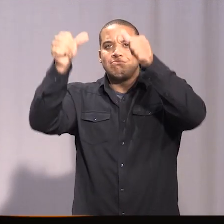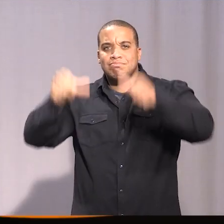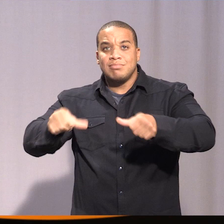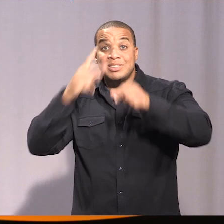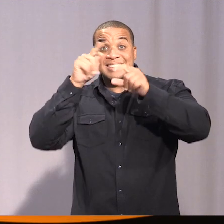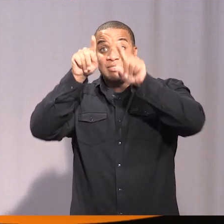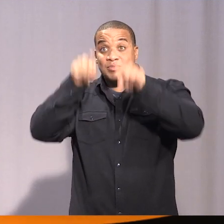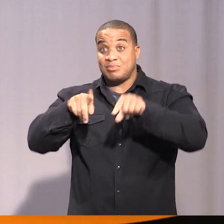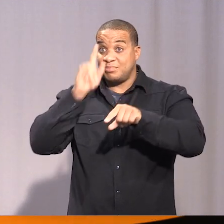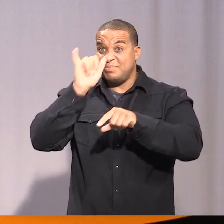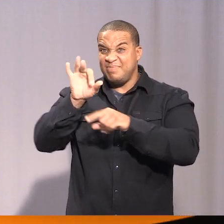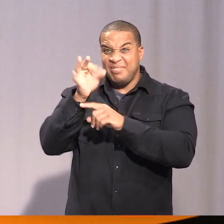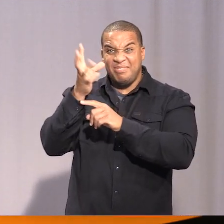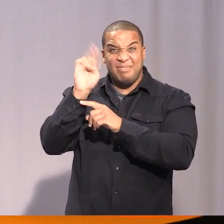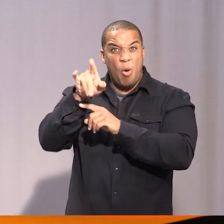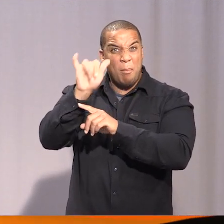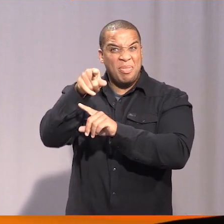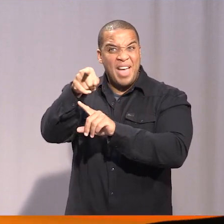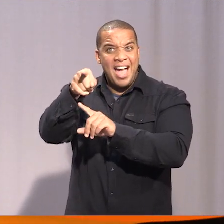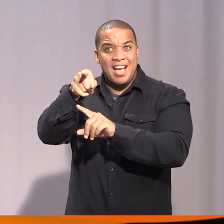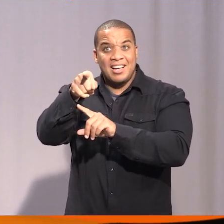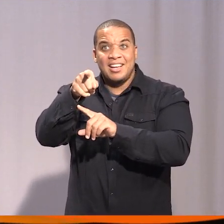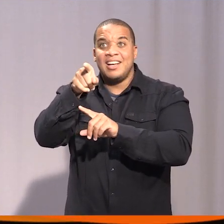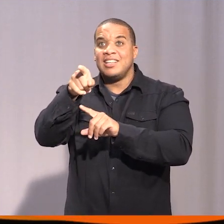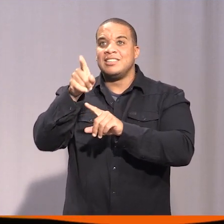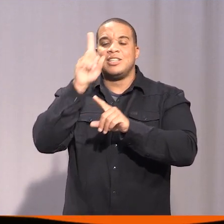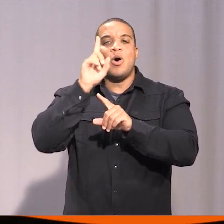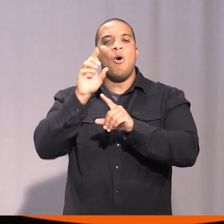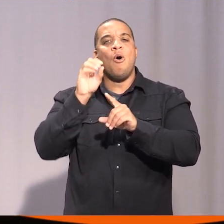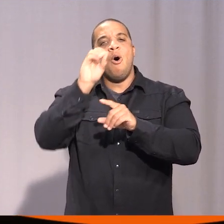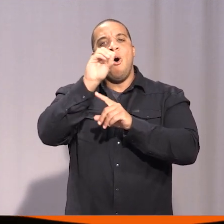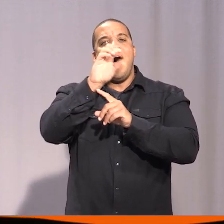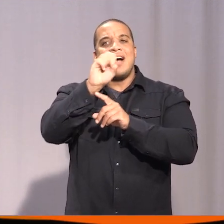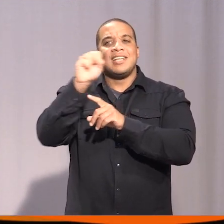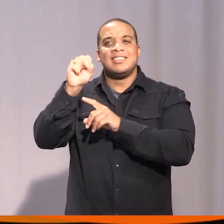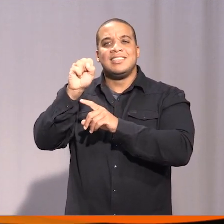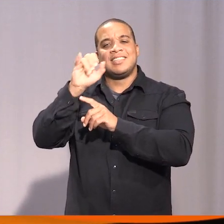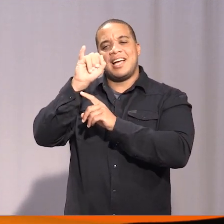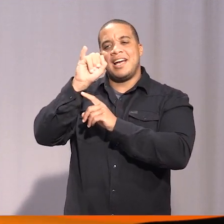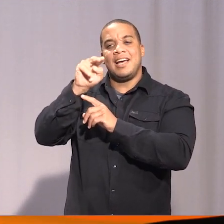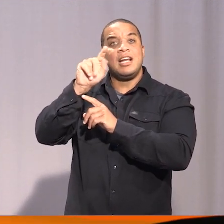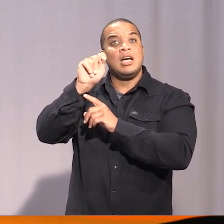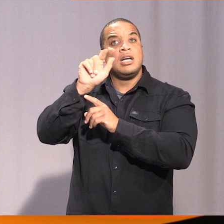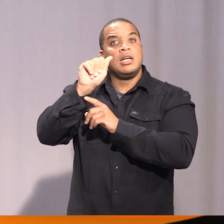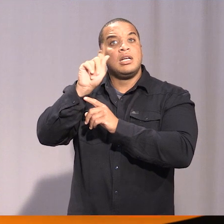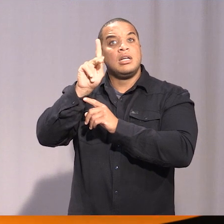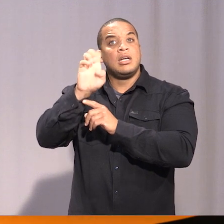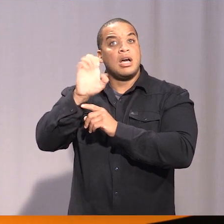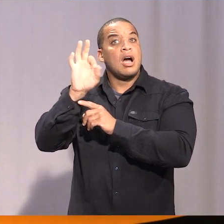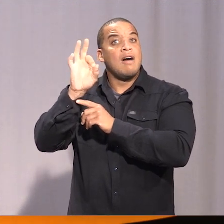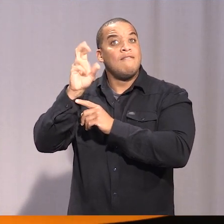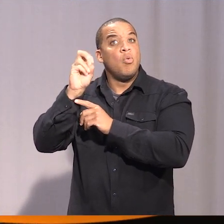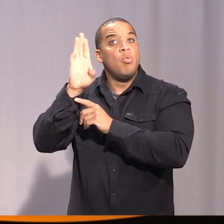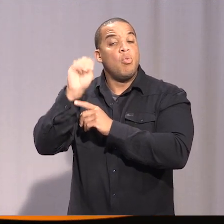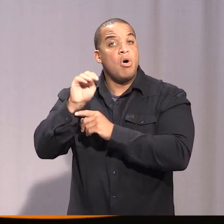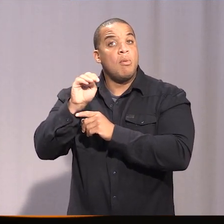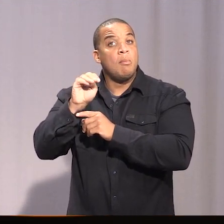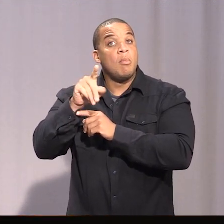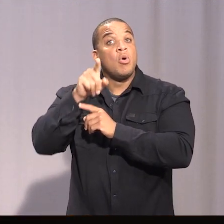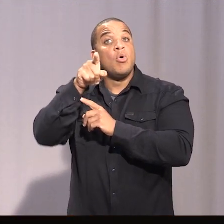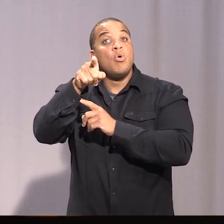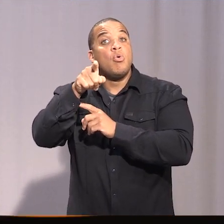So we'll open to this form, as it is titled, the Office of Specialized Services Intake Form. So if you are applying